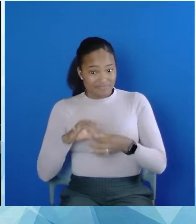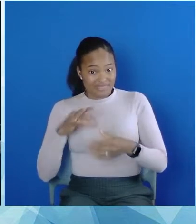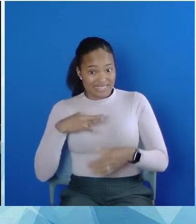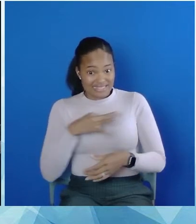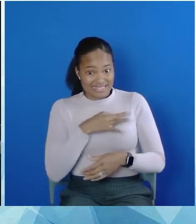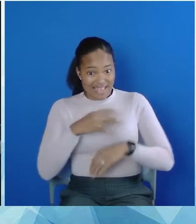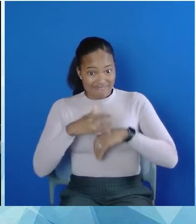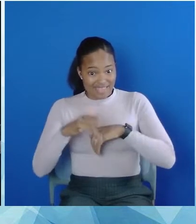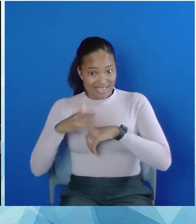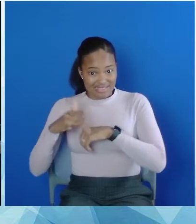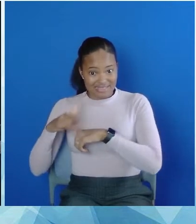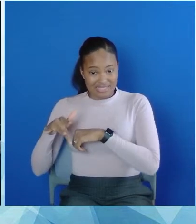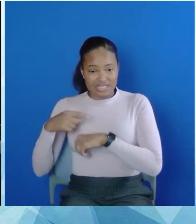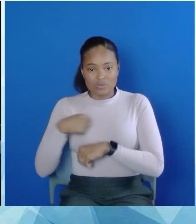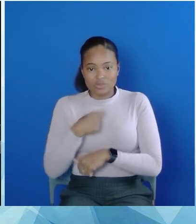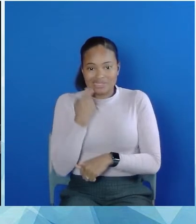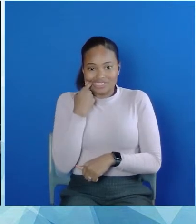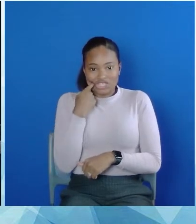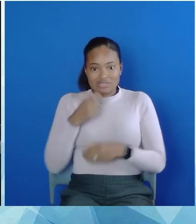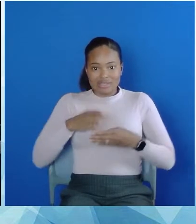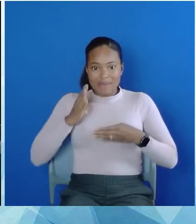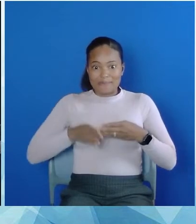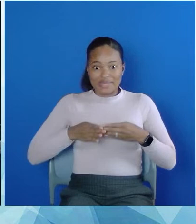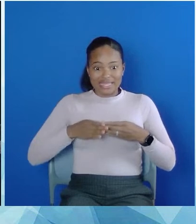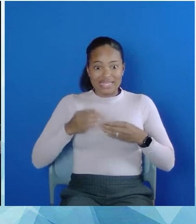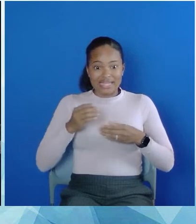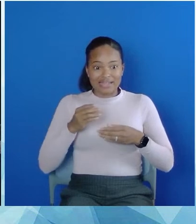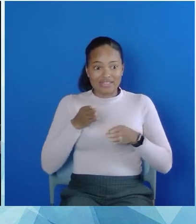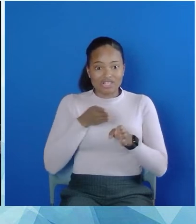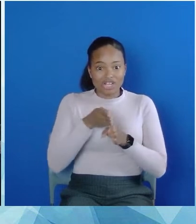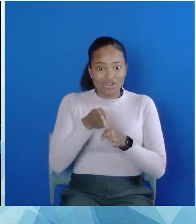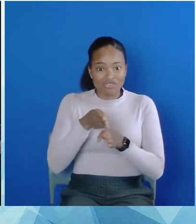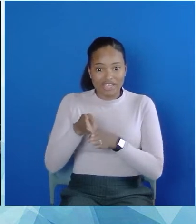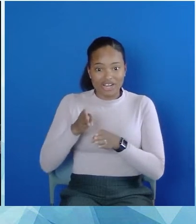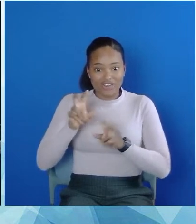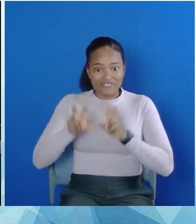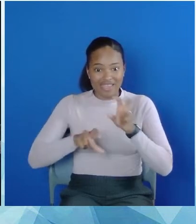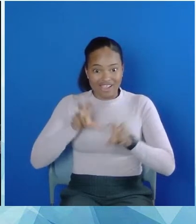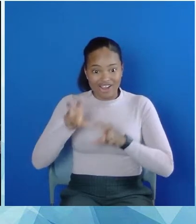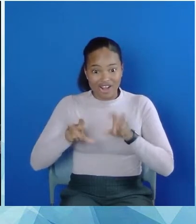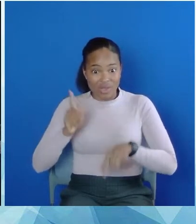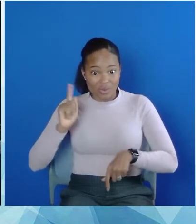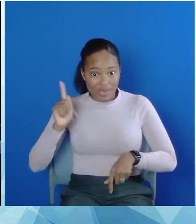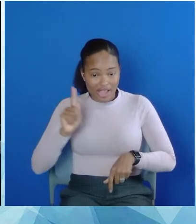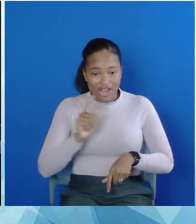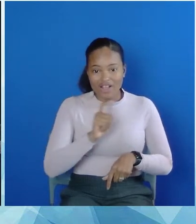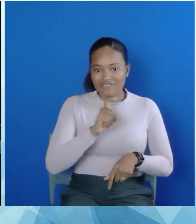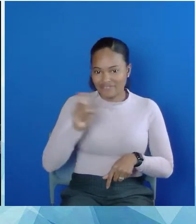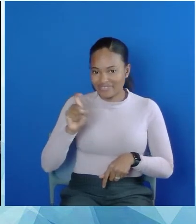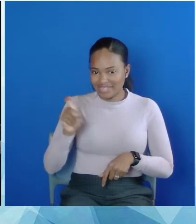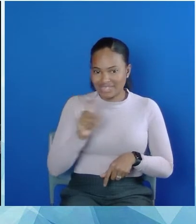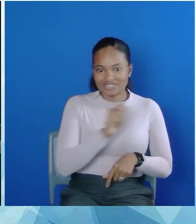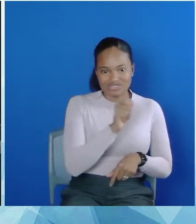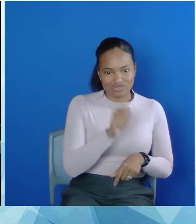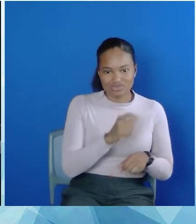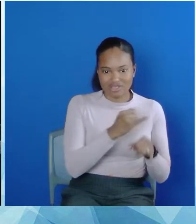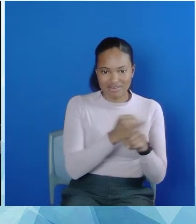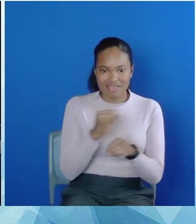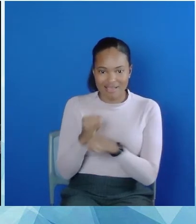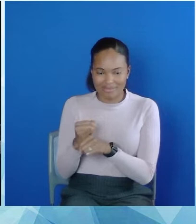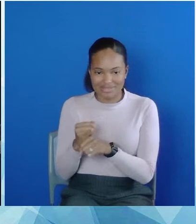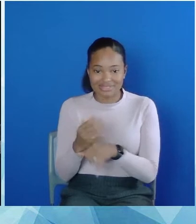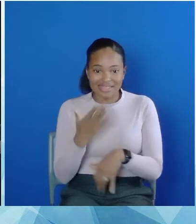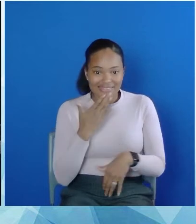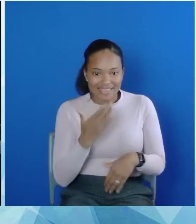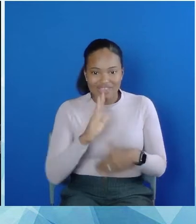our first 2 agency-wide career fairs, which were held on the Phoenix and Tucson campuses. So thank you to